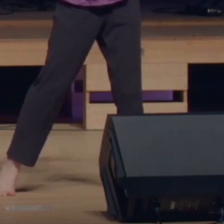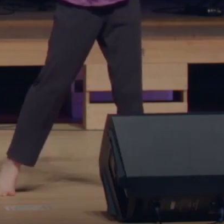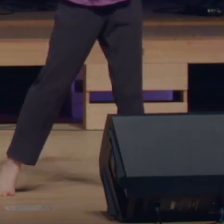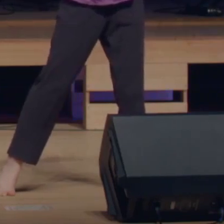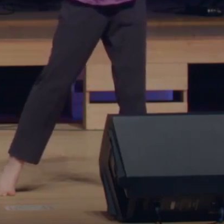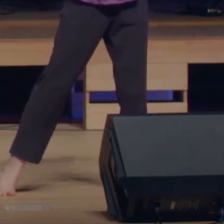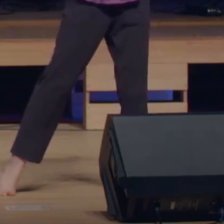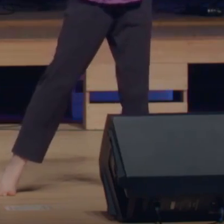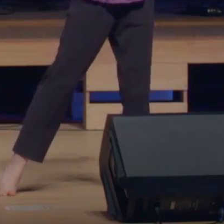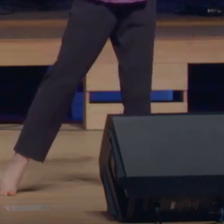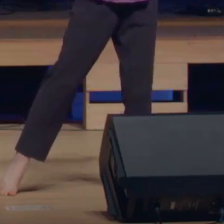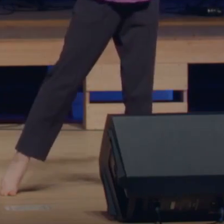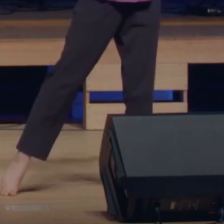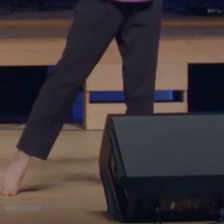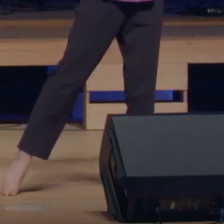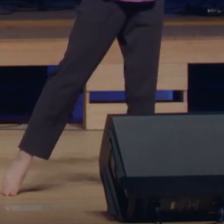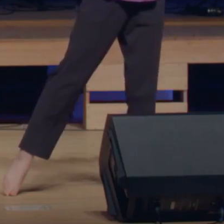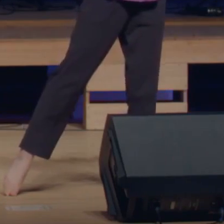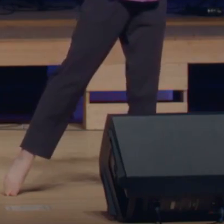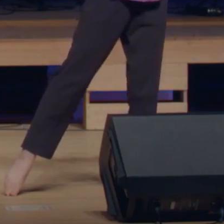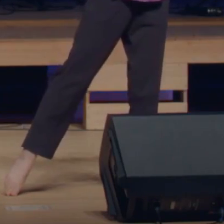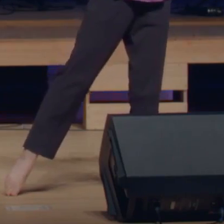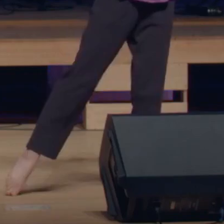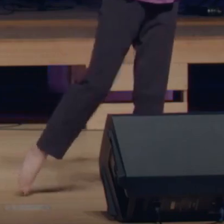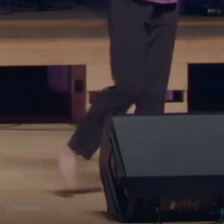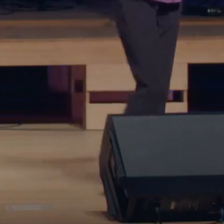face to face.